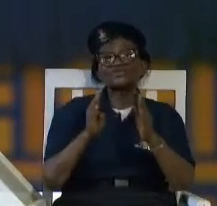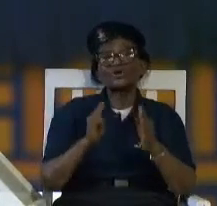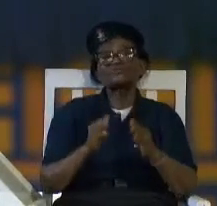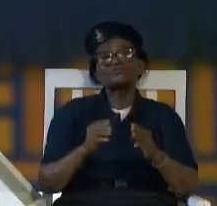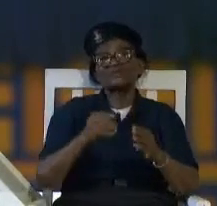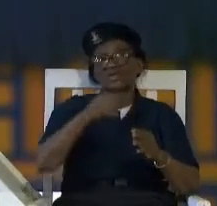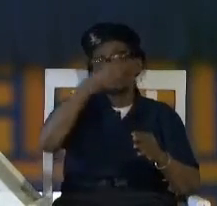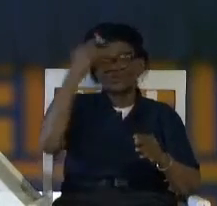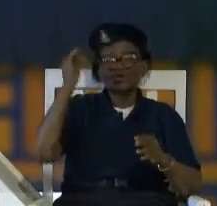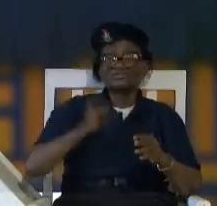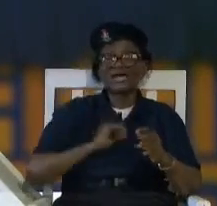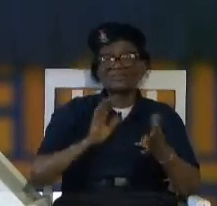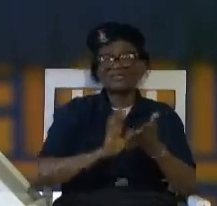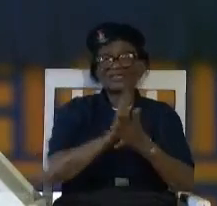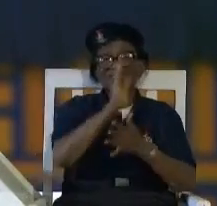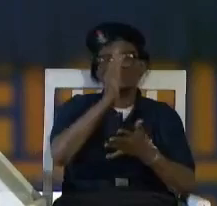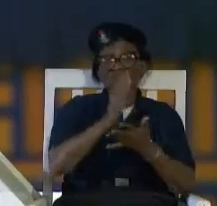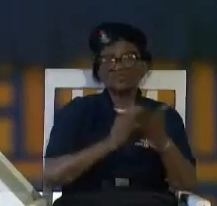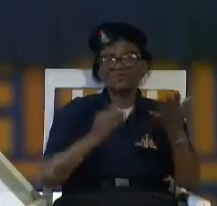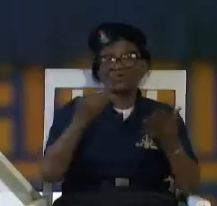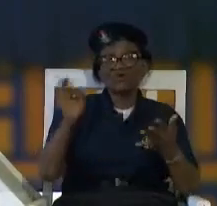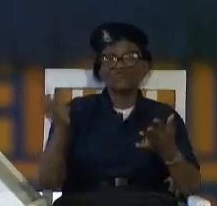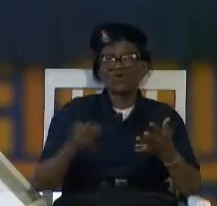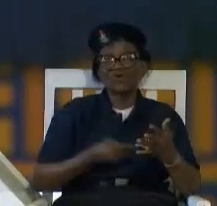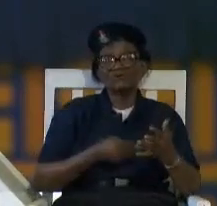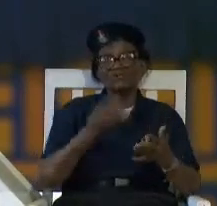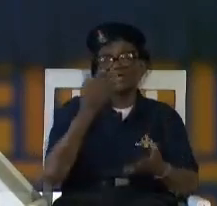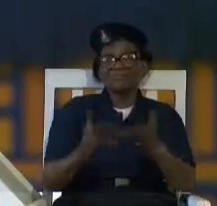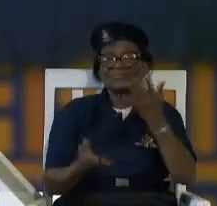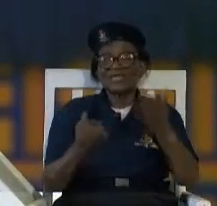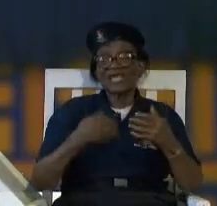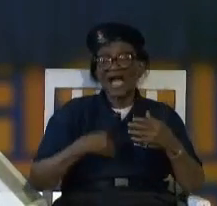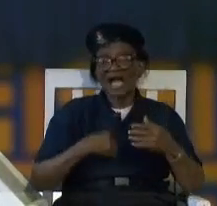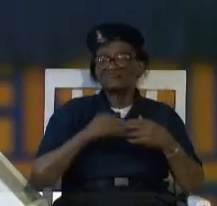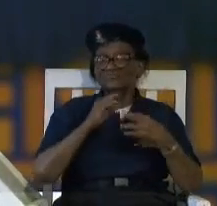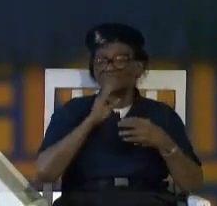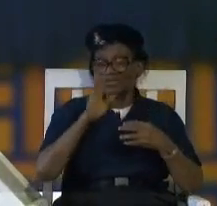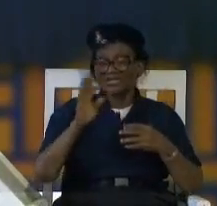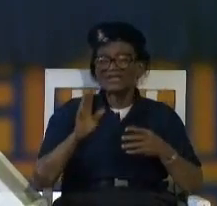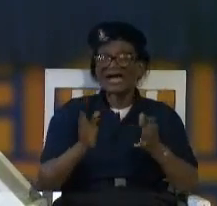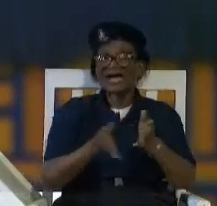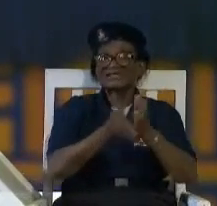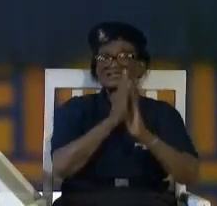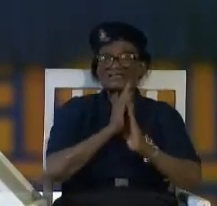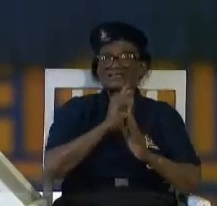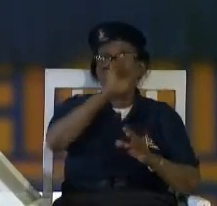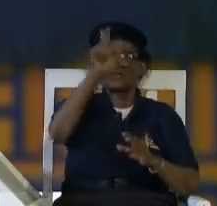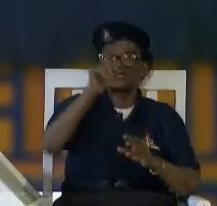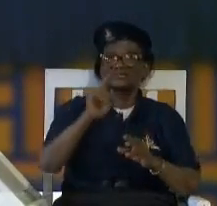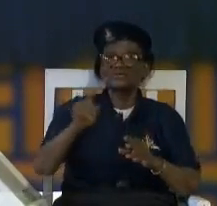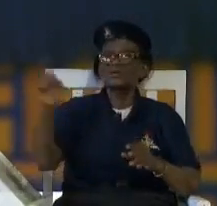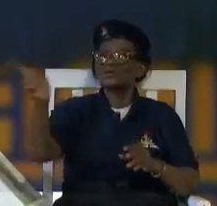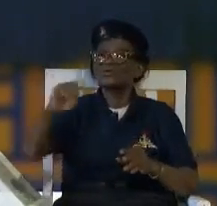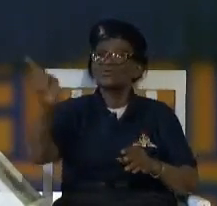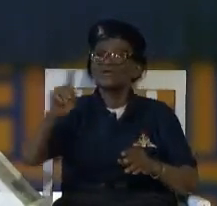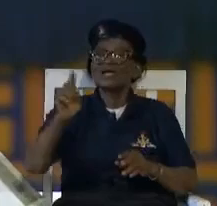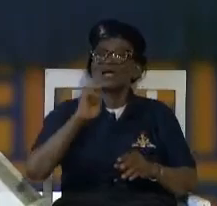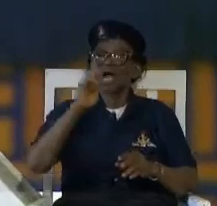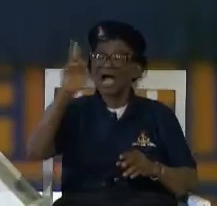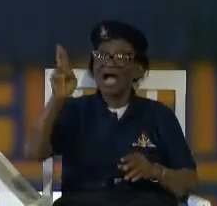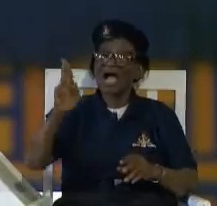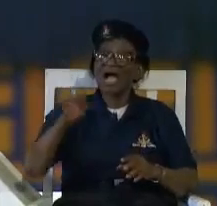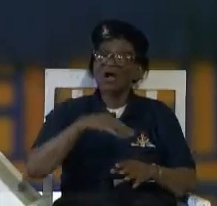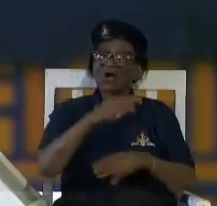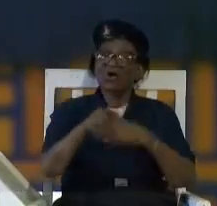Because I believe some of us must have been asking the questions. Where are all the preparations? Where are all